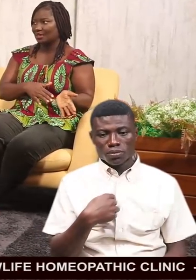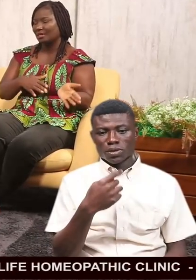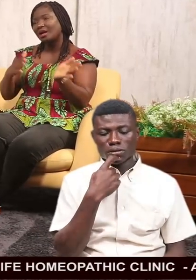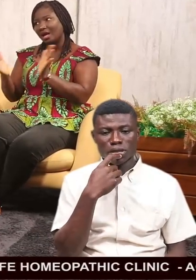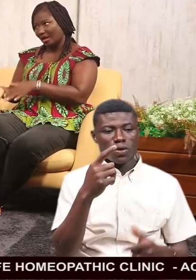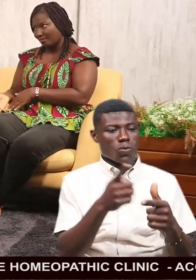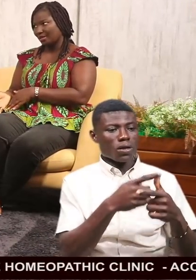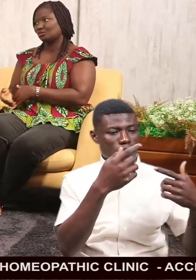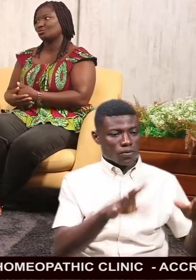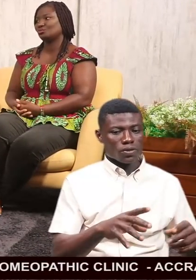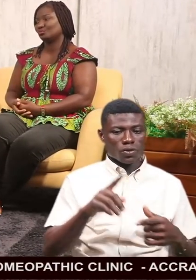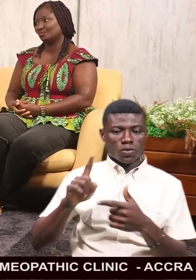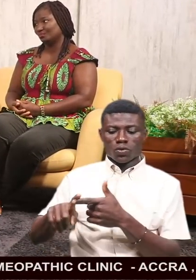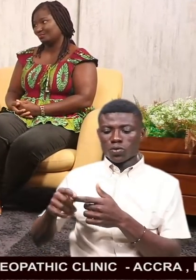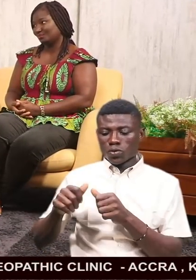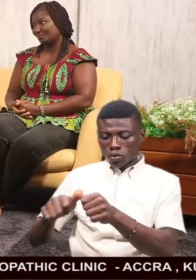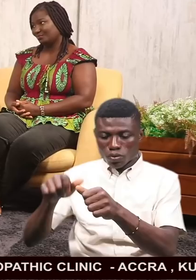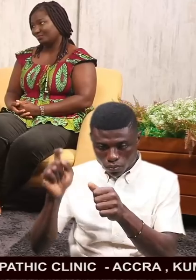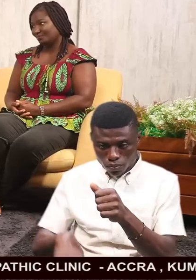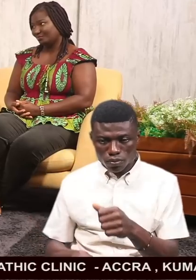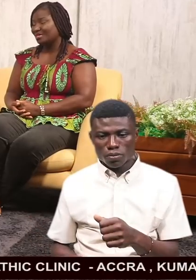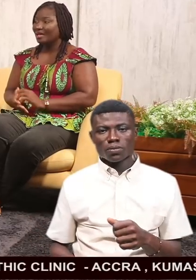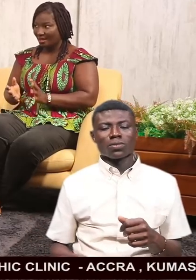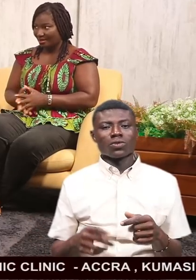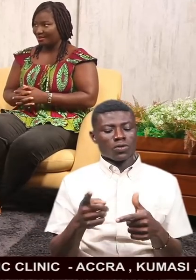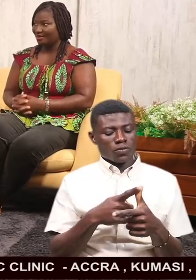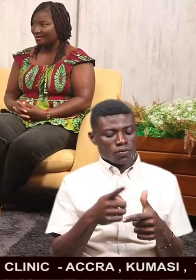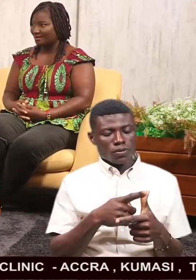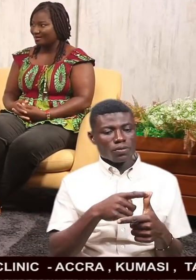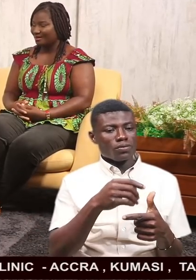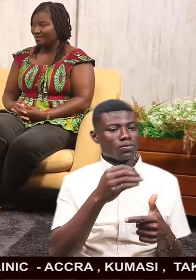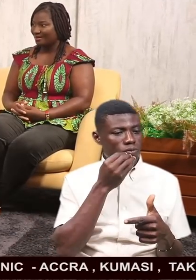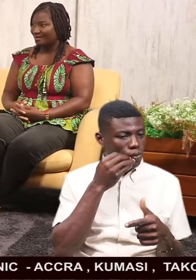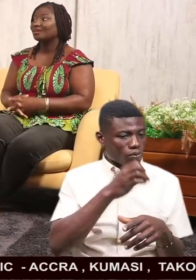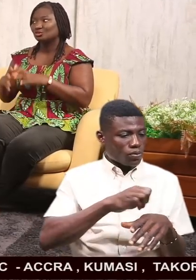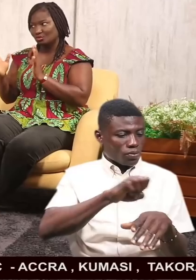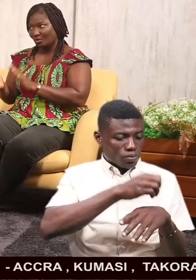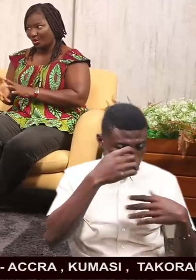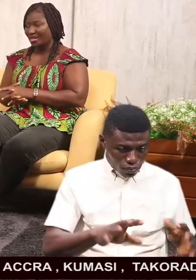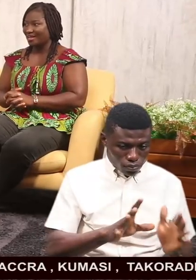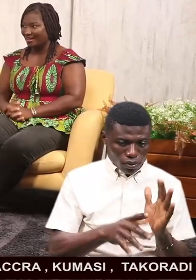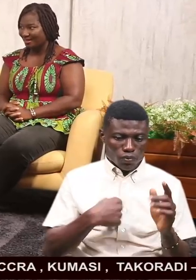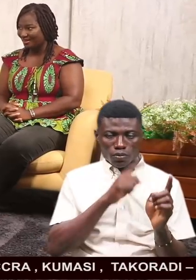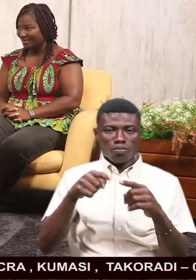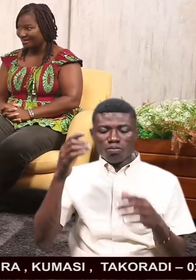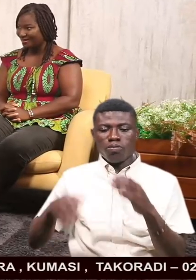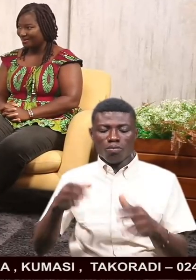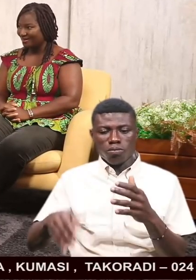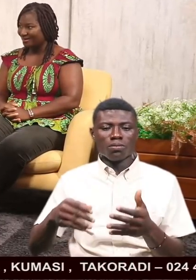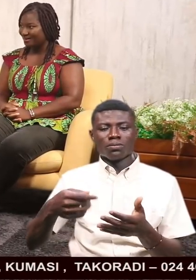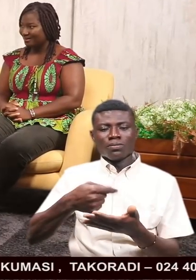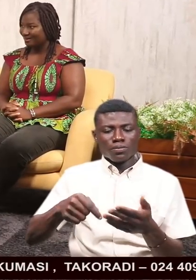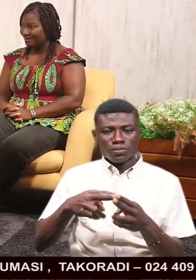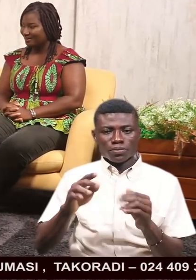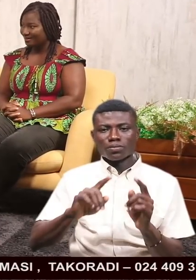part one, aka part two. We fear dear. Aye. And I'm call a bemus. A bemu dear no, obi bet